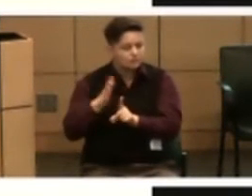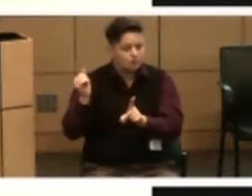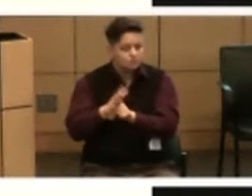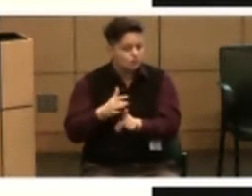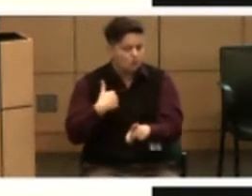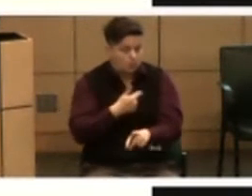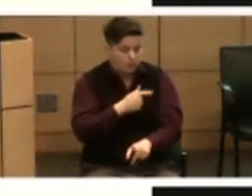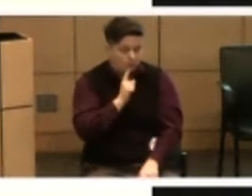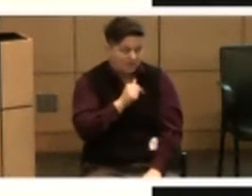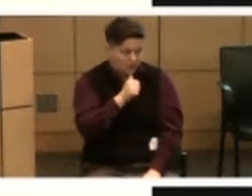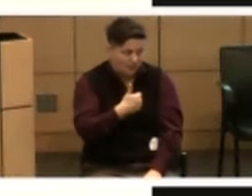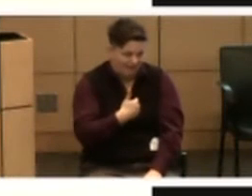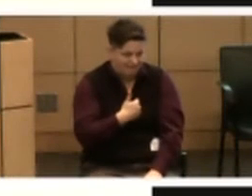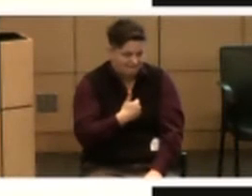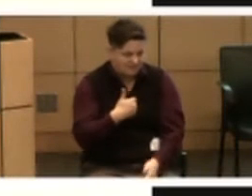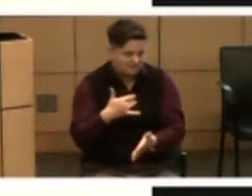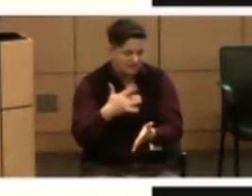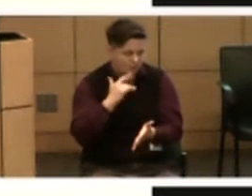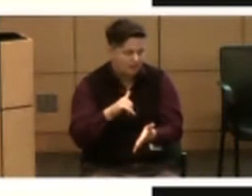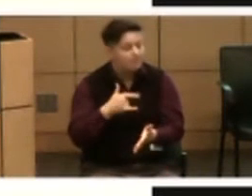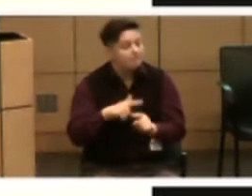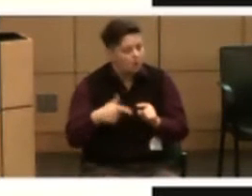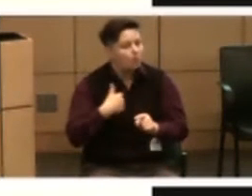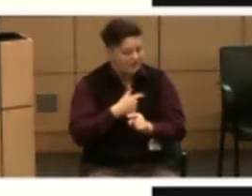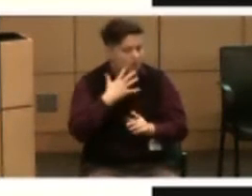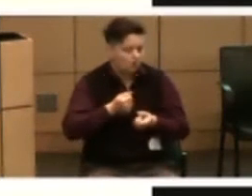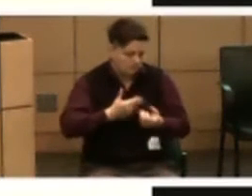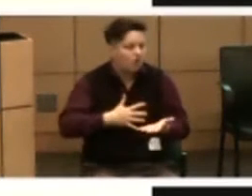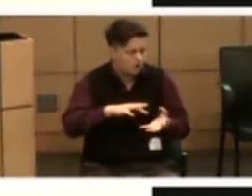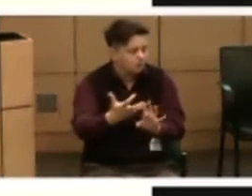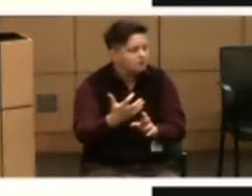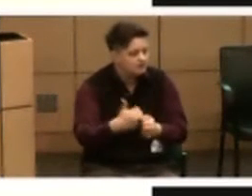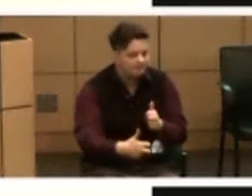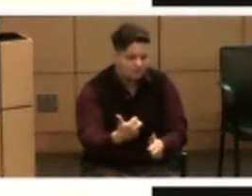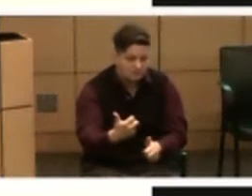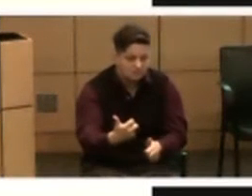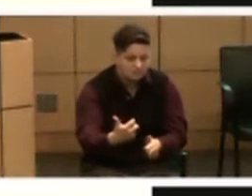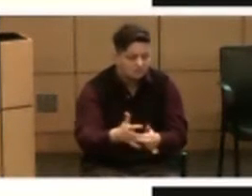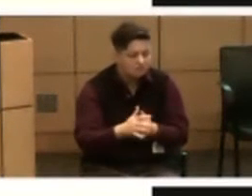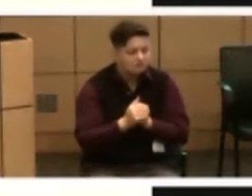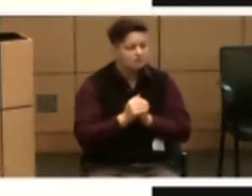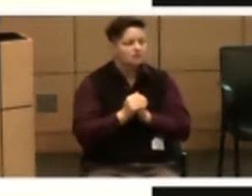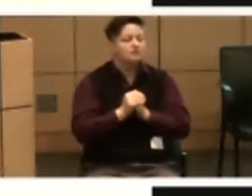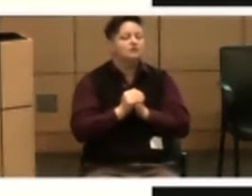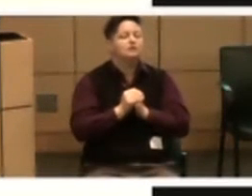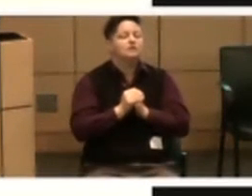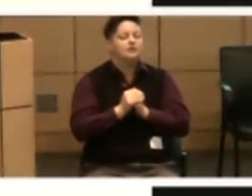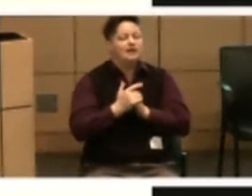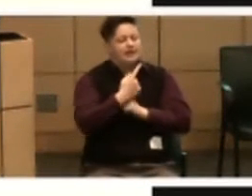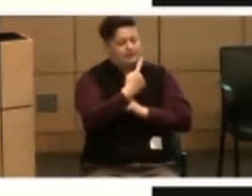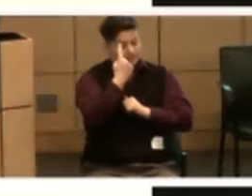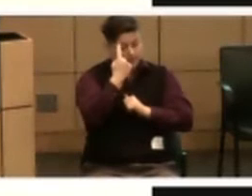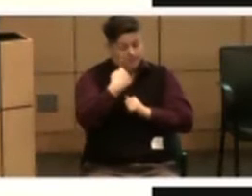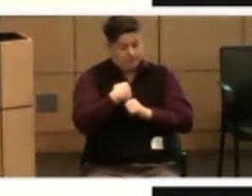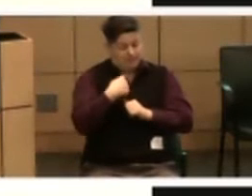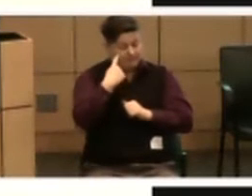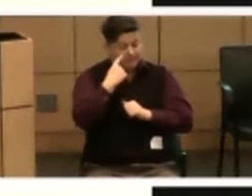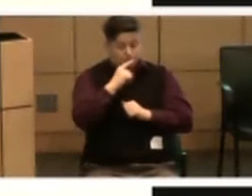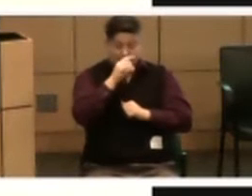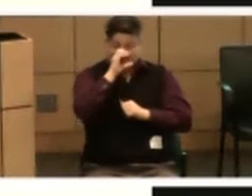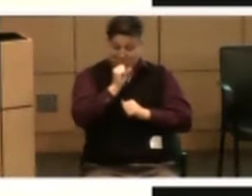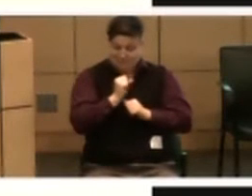capturing, but we know are really difficult. Okay. And this is the one I think is pretty